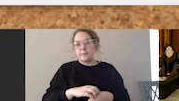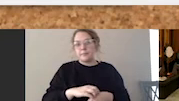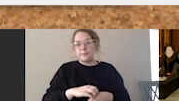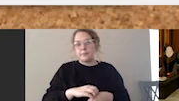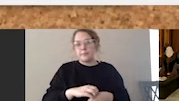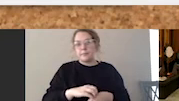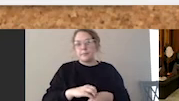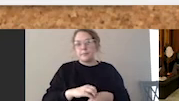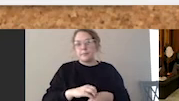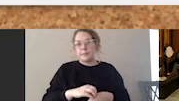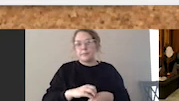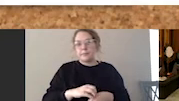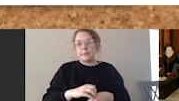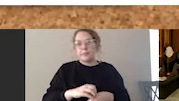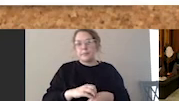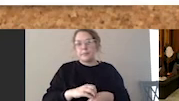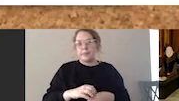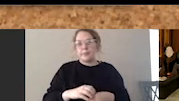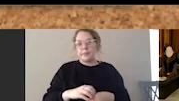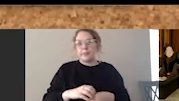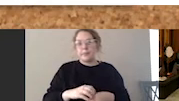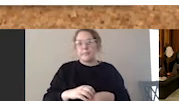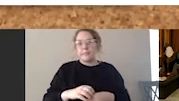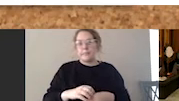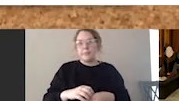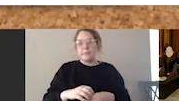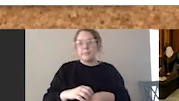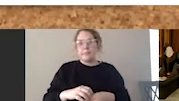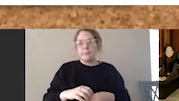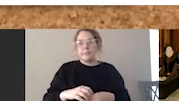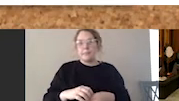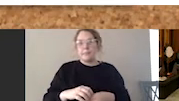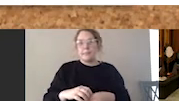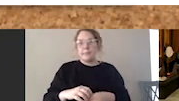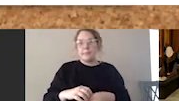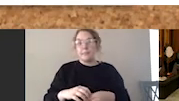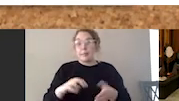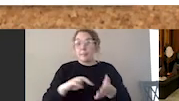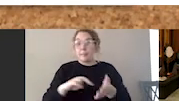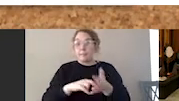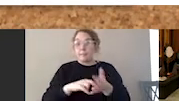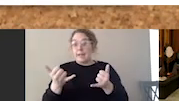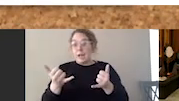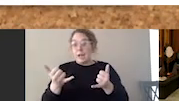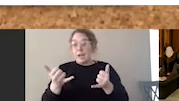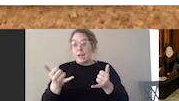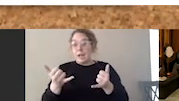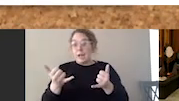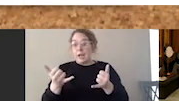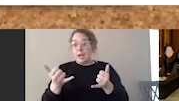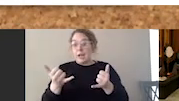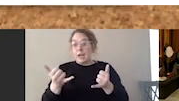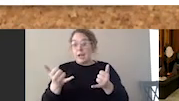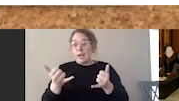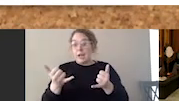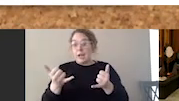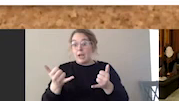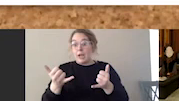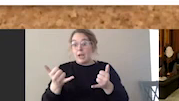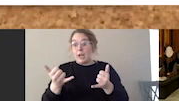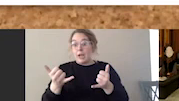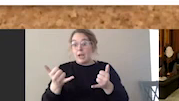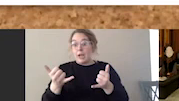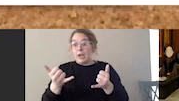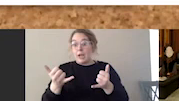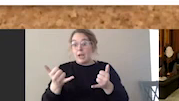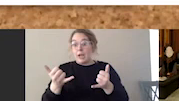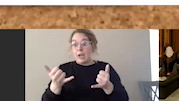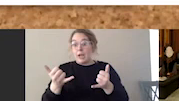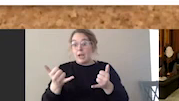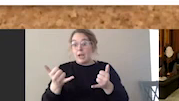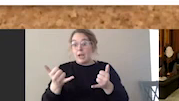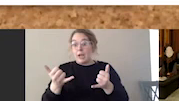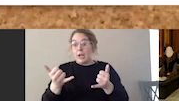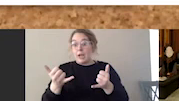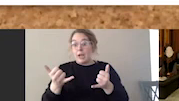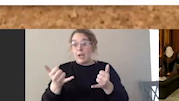And once you play it, you should have, sit there, the video embedded